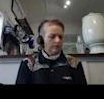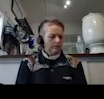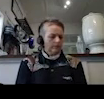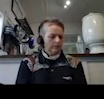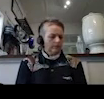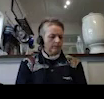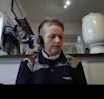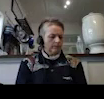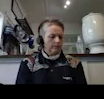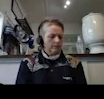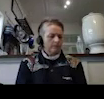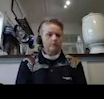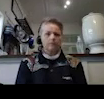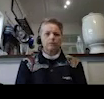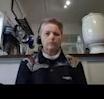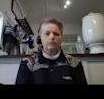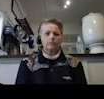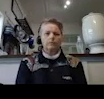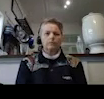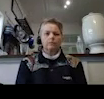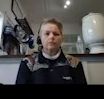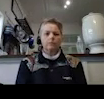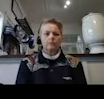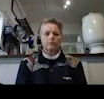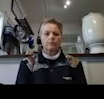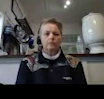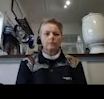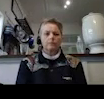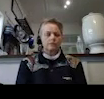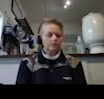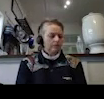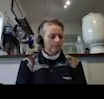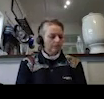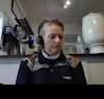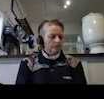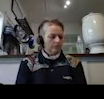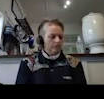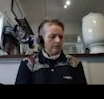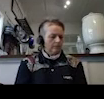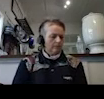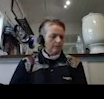the Minister for Immigration. So the minister can intervene and